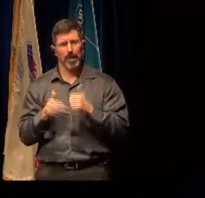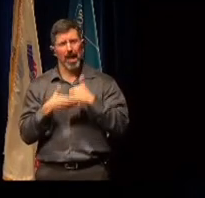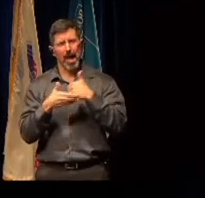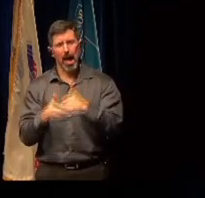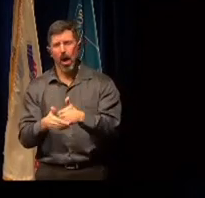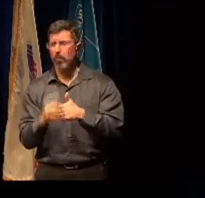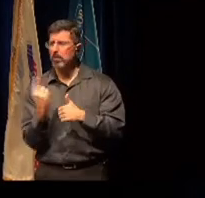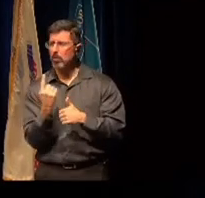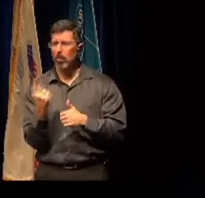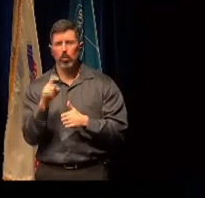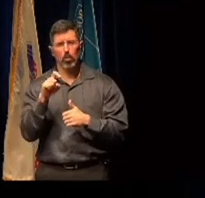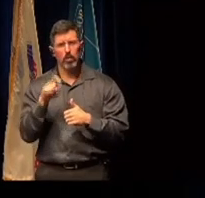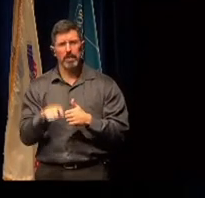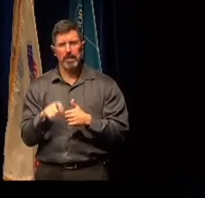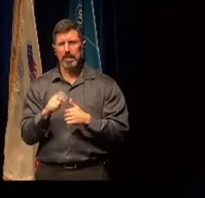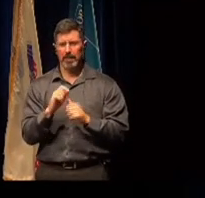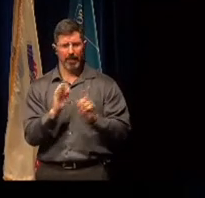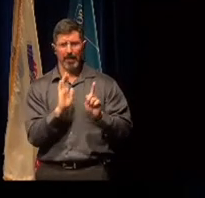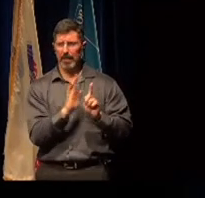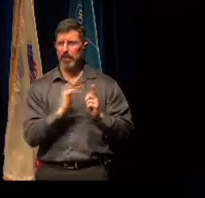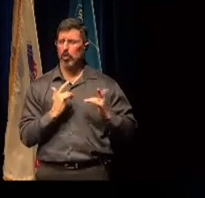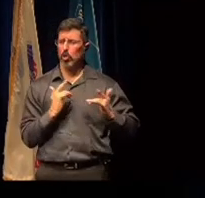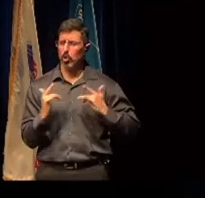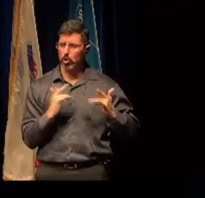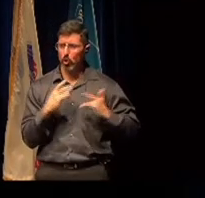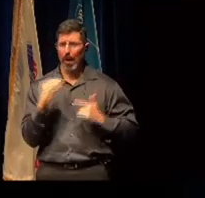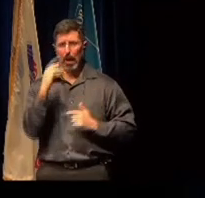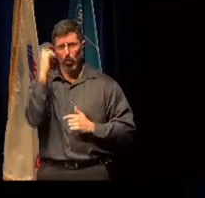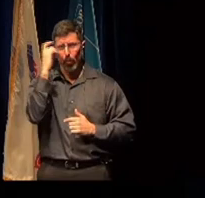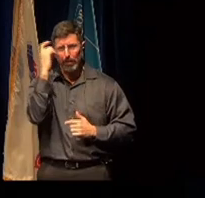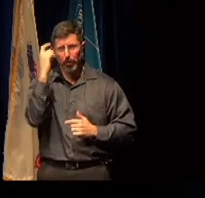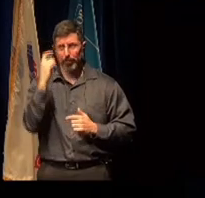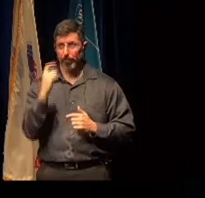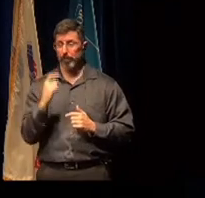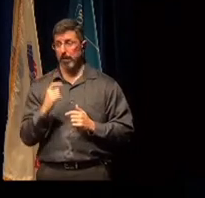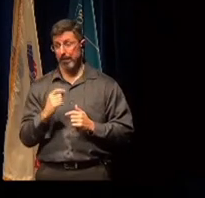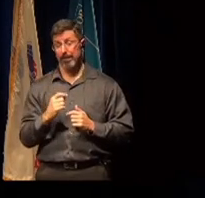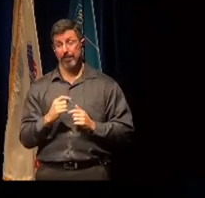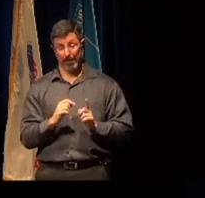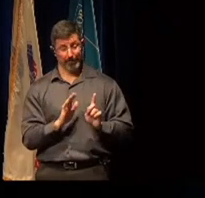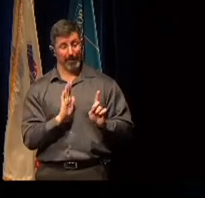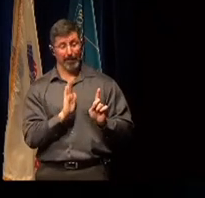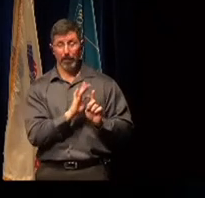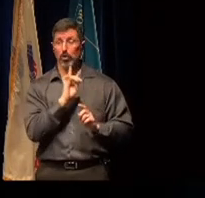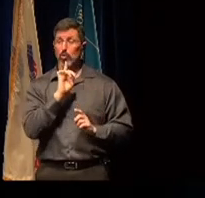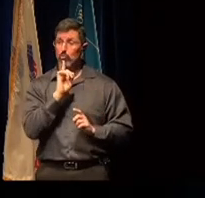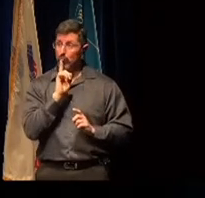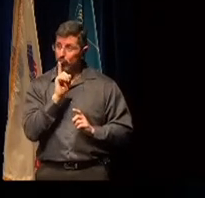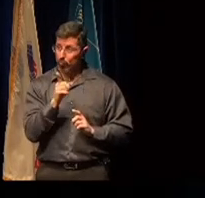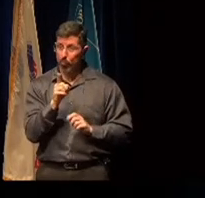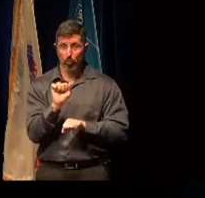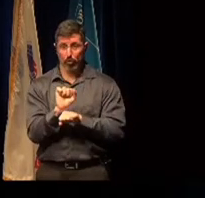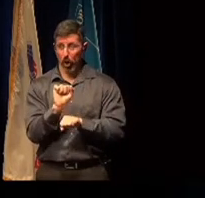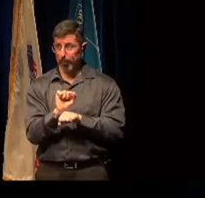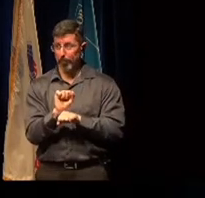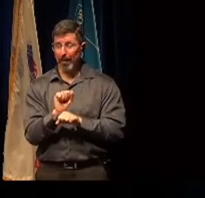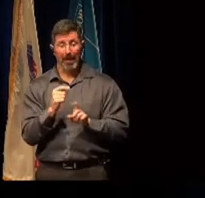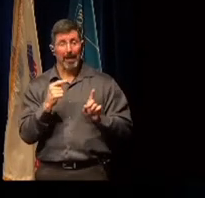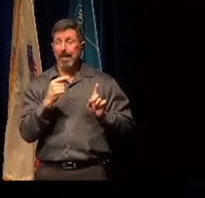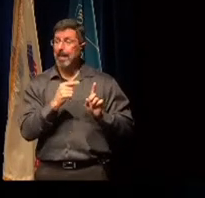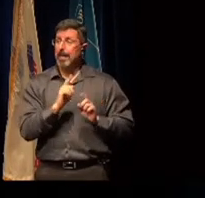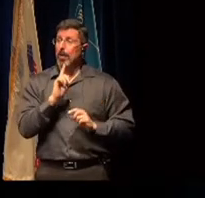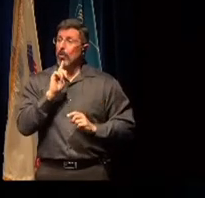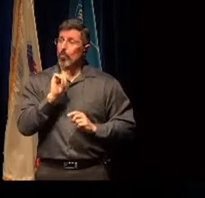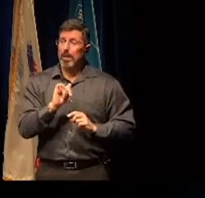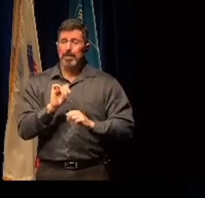care, concern, and wisdom. That was Gary's calling in life. He was devoted to reaching out to